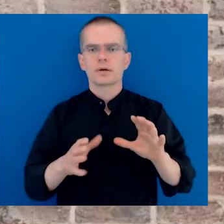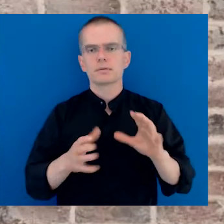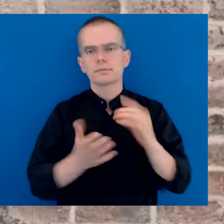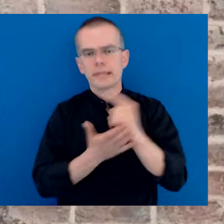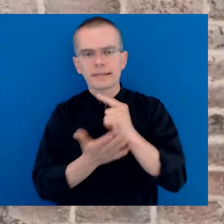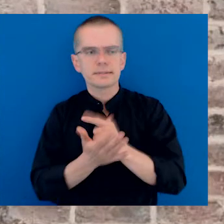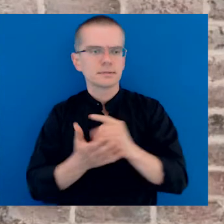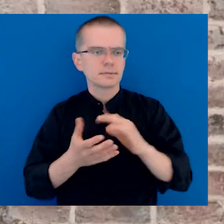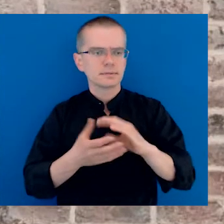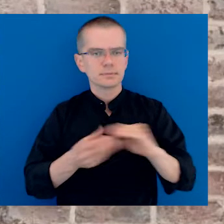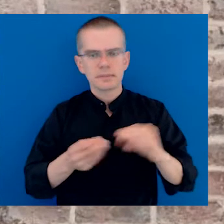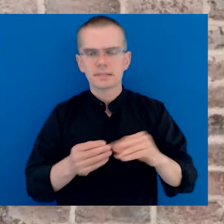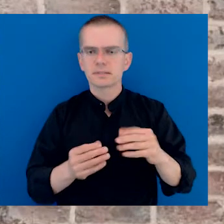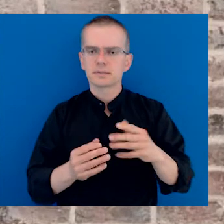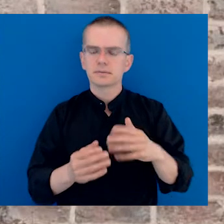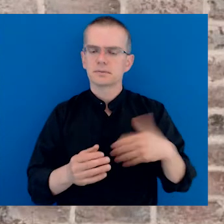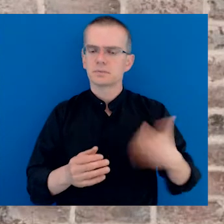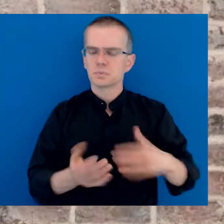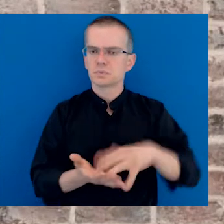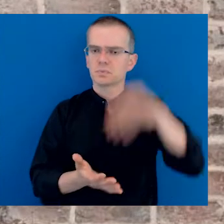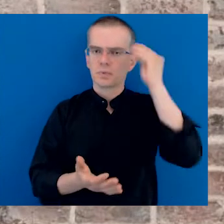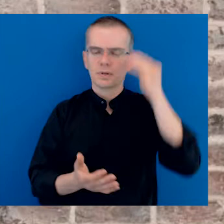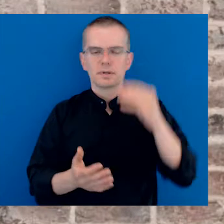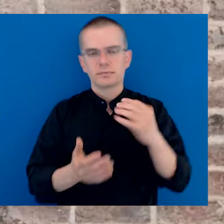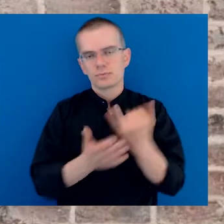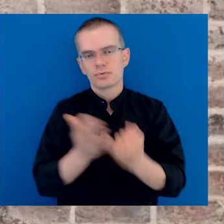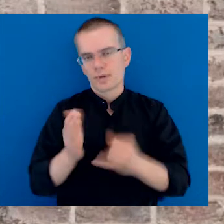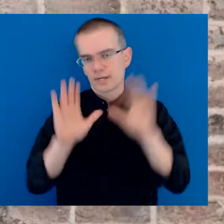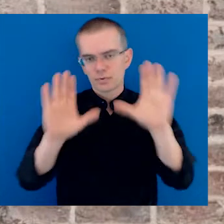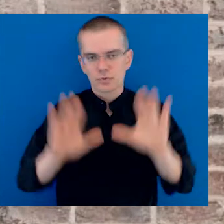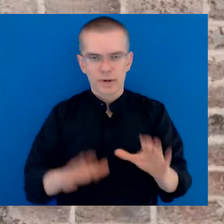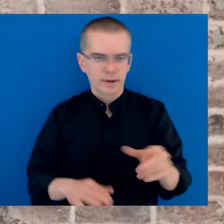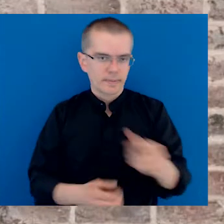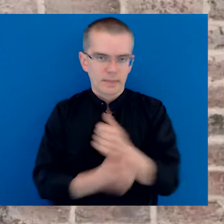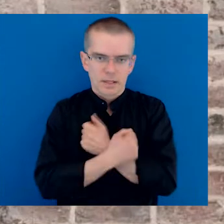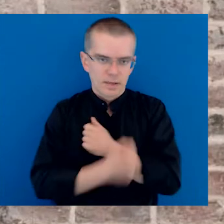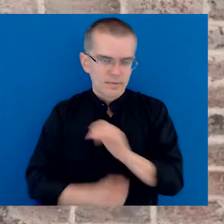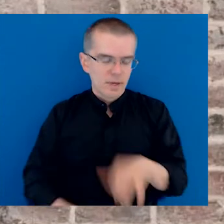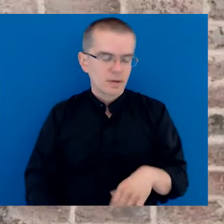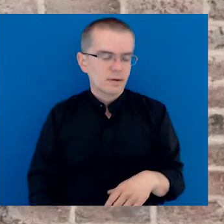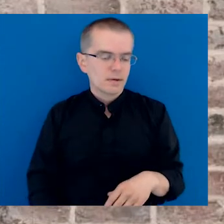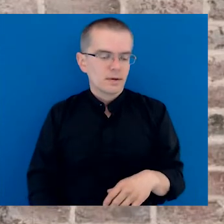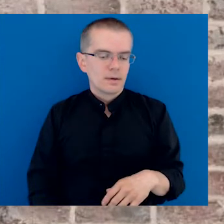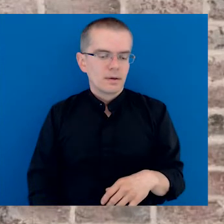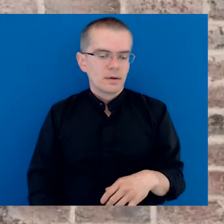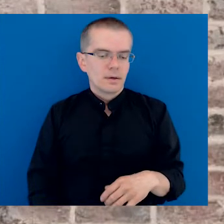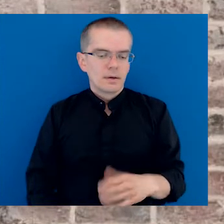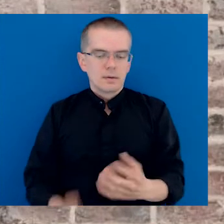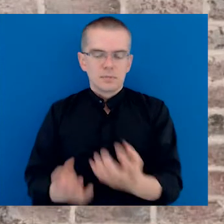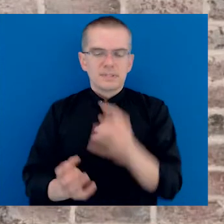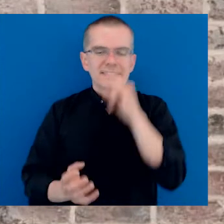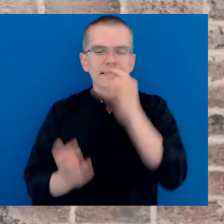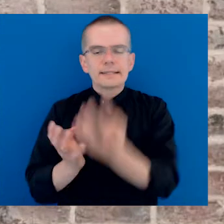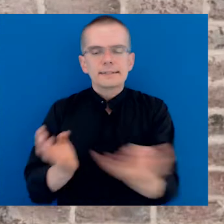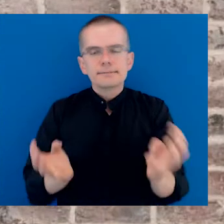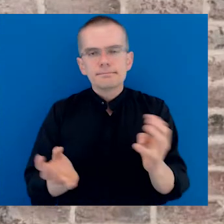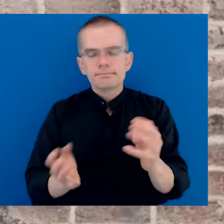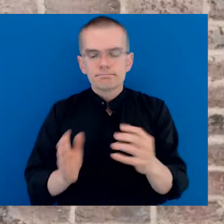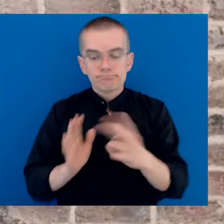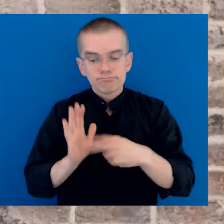being entertaining for the kids, and the drawings are great. They love them. it teaches the